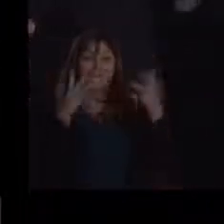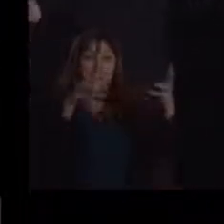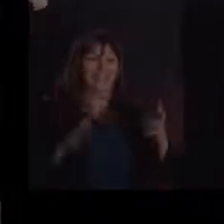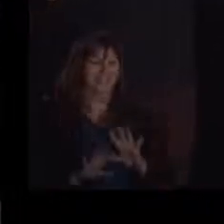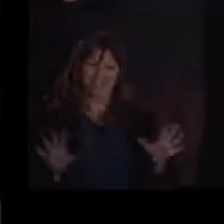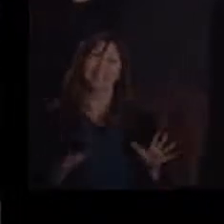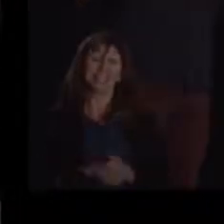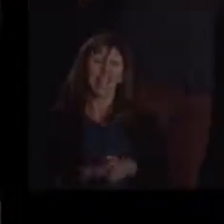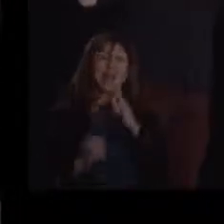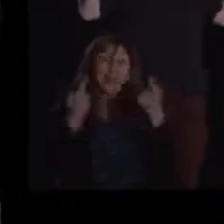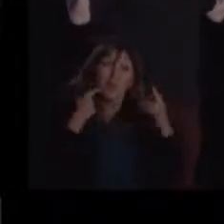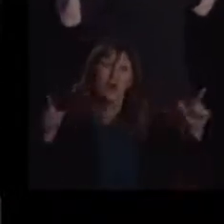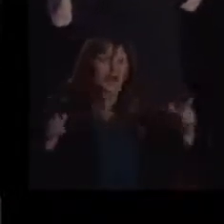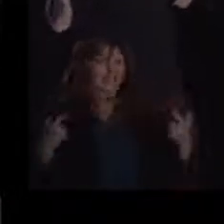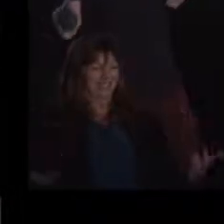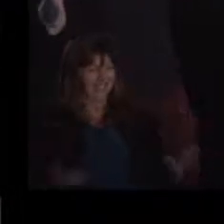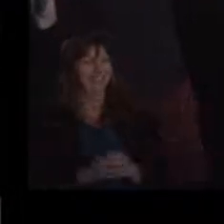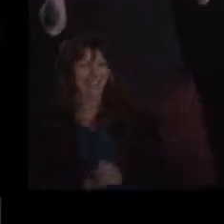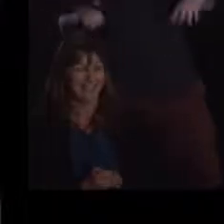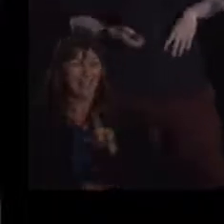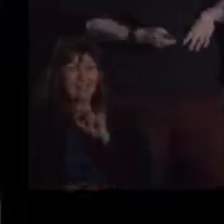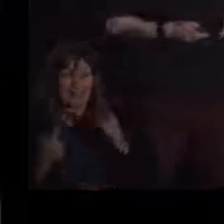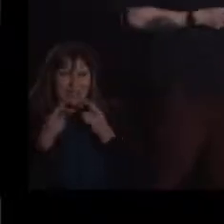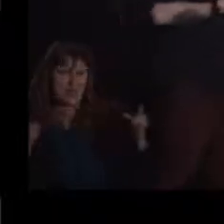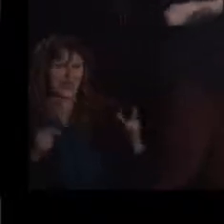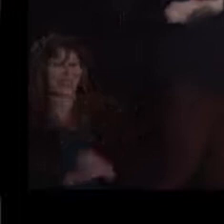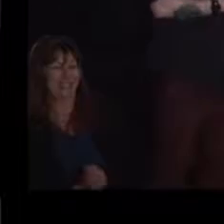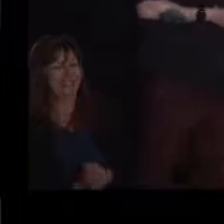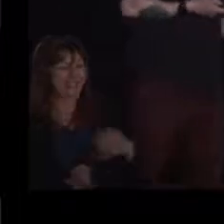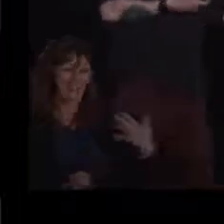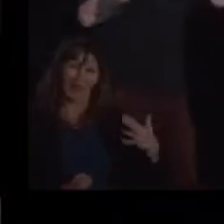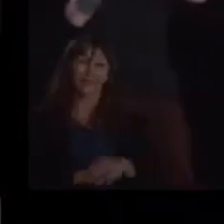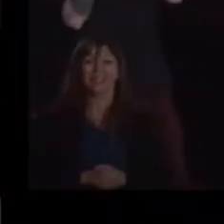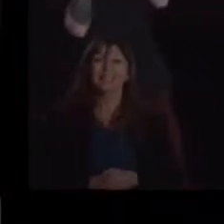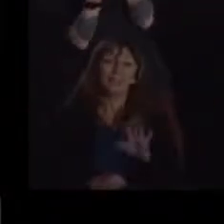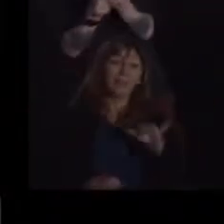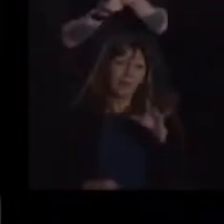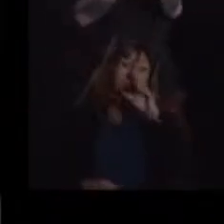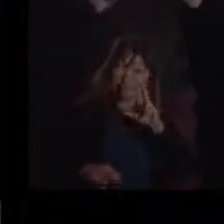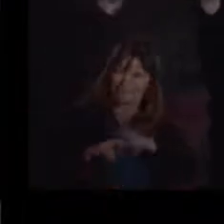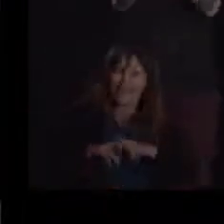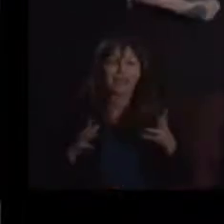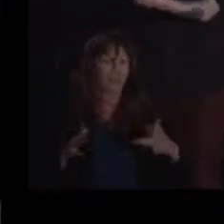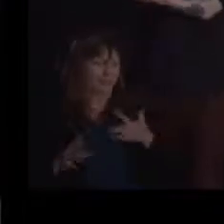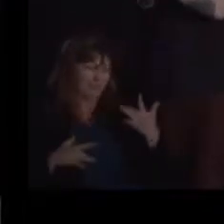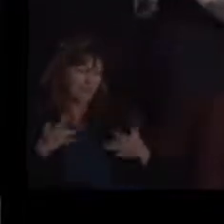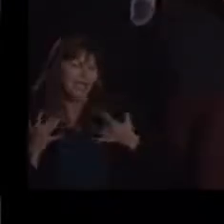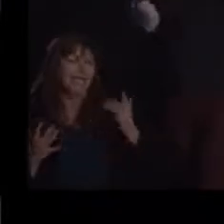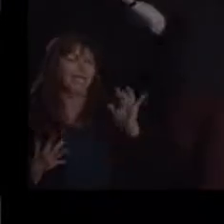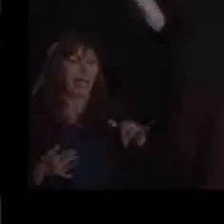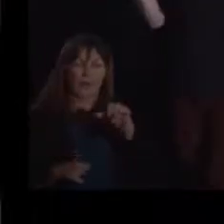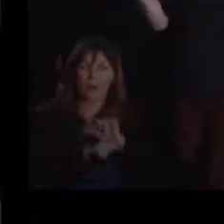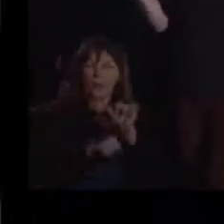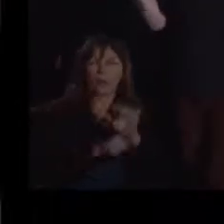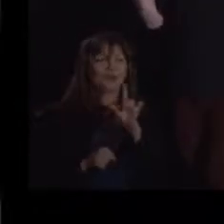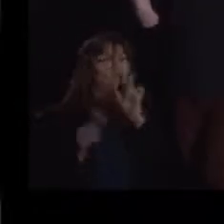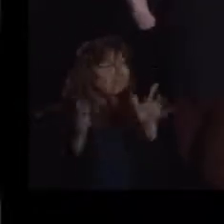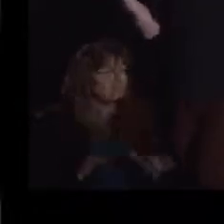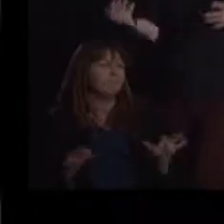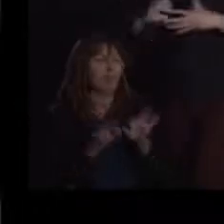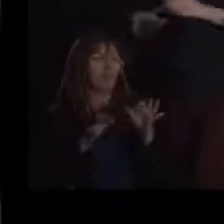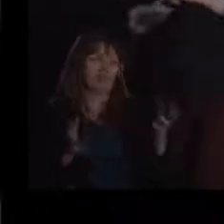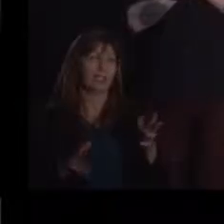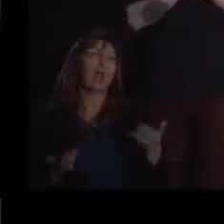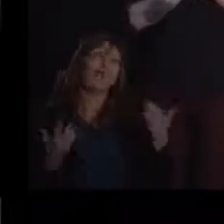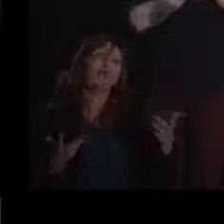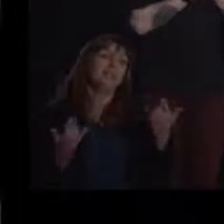ah! It works, man, it works. There's, you know, don't hate the process, it's fine. So that was really, really lovely, and it was really important to, I just wanted to